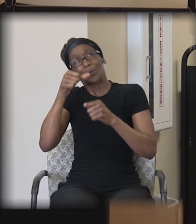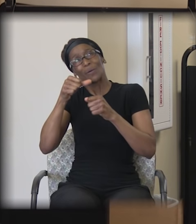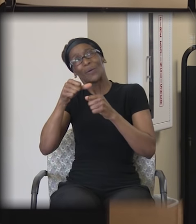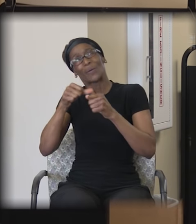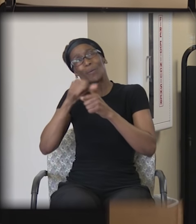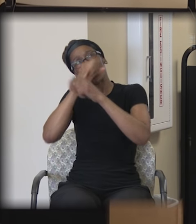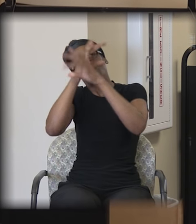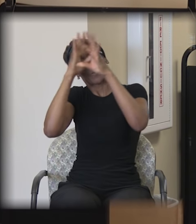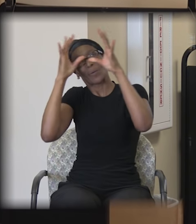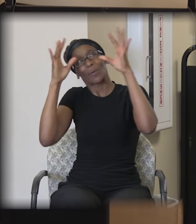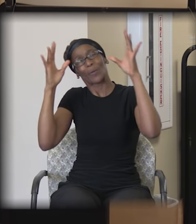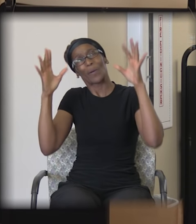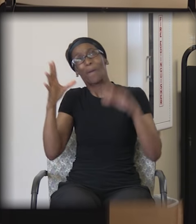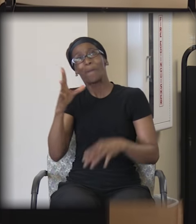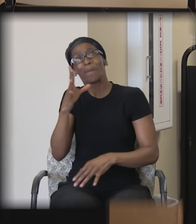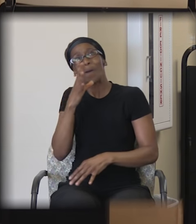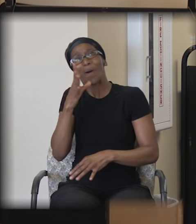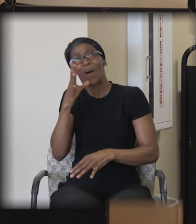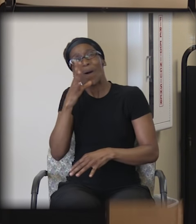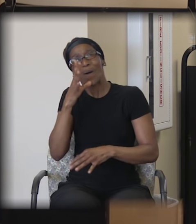raise her hands to applaud him.